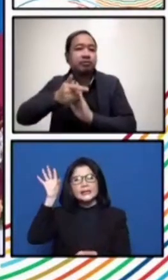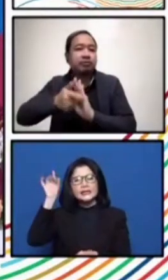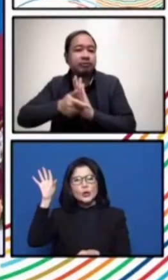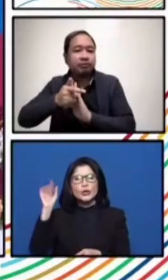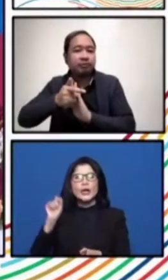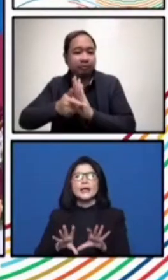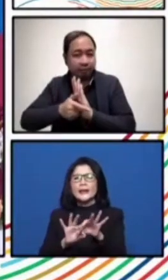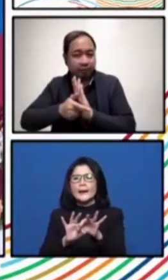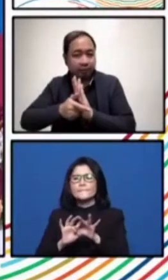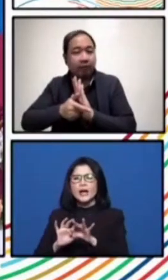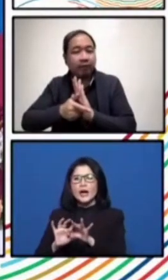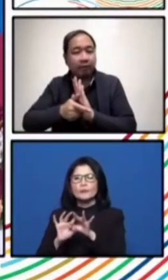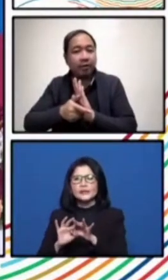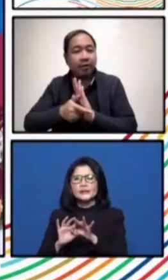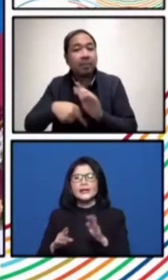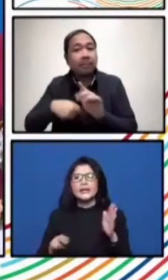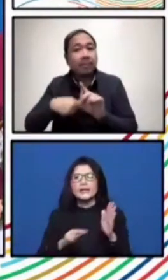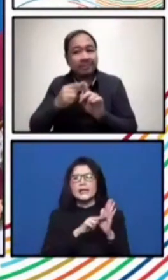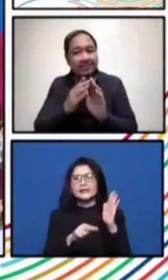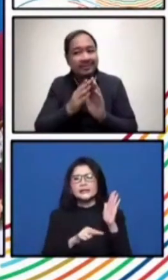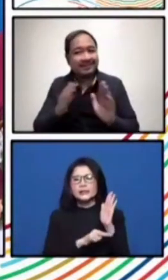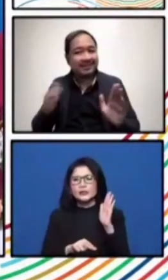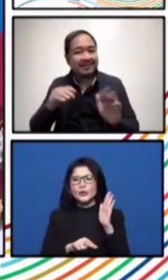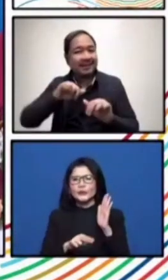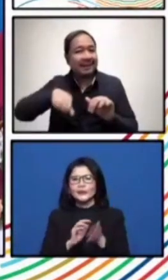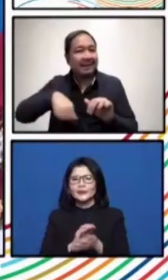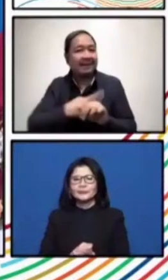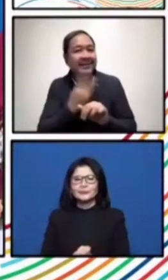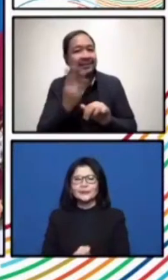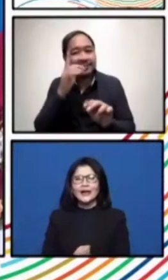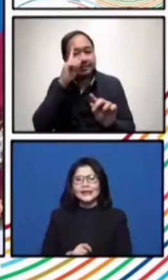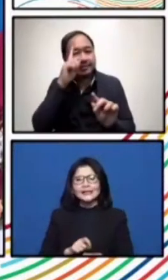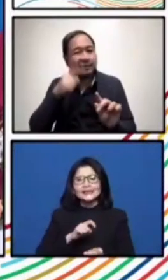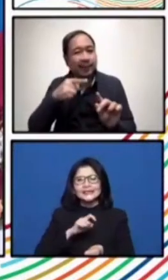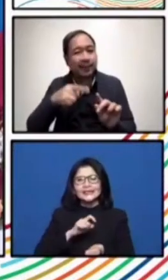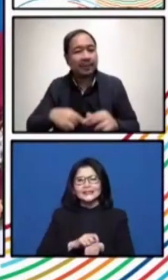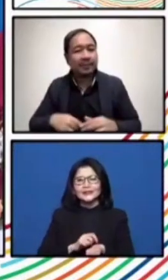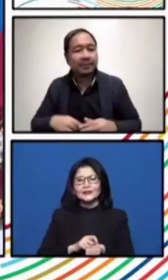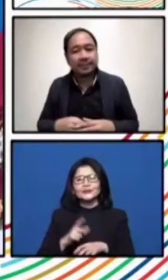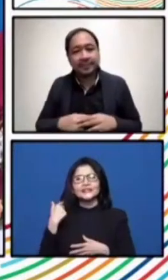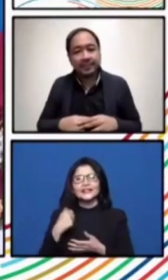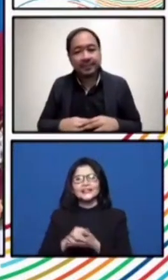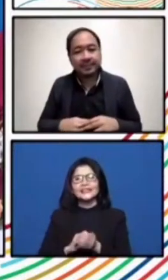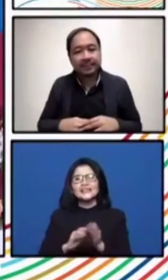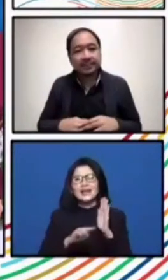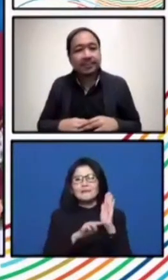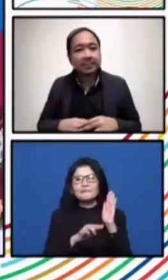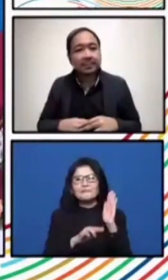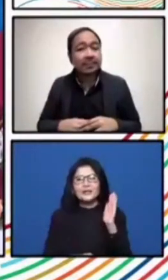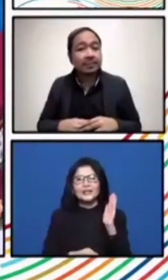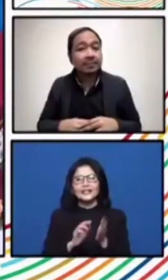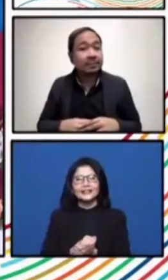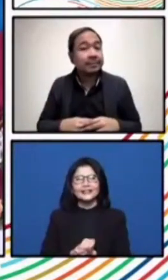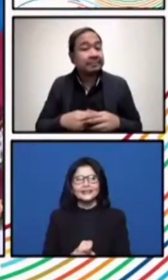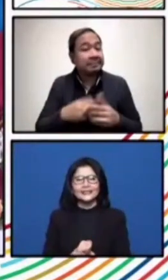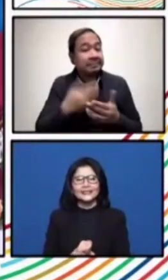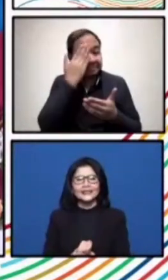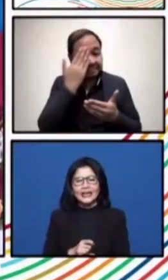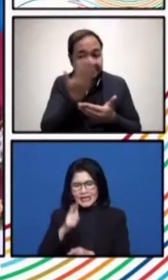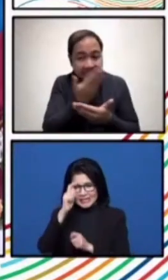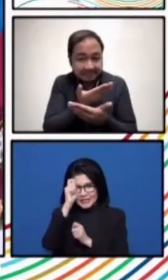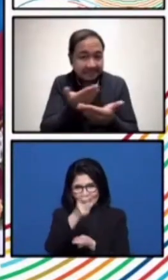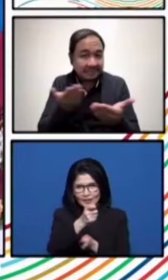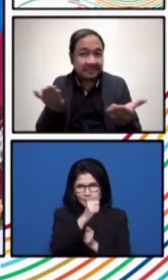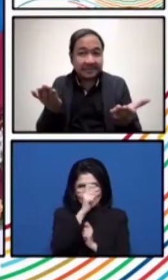the spirit and time frame of sdgs agenda hey lens distinguished delegates ladies and